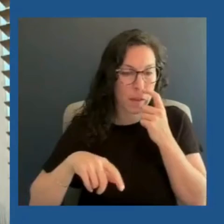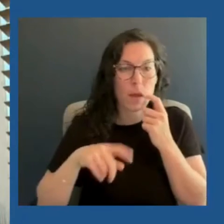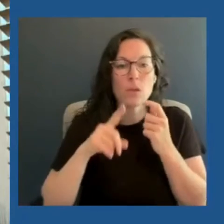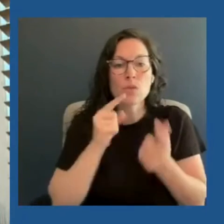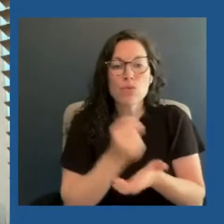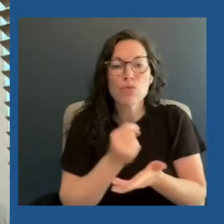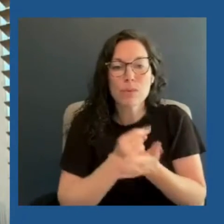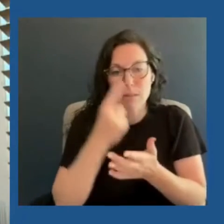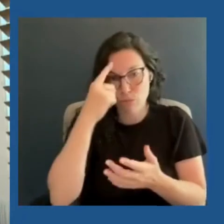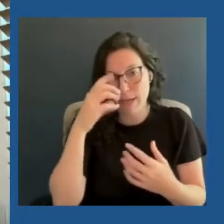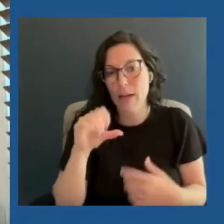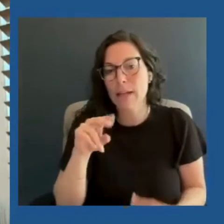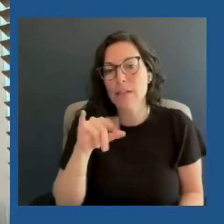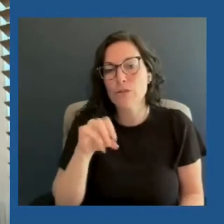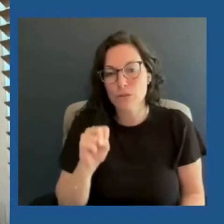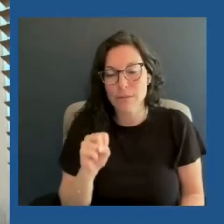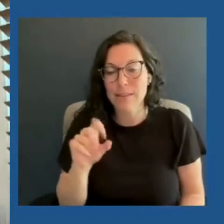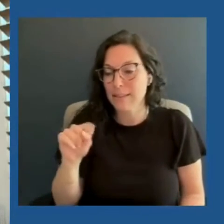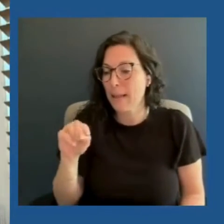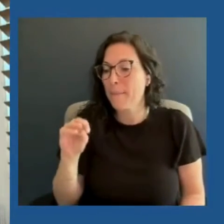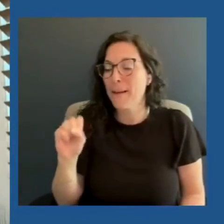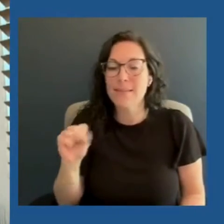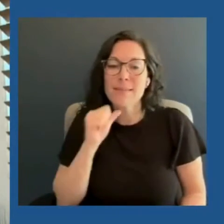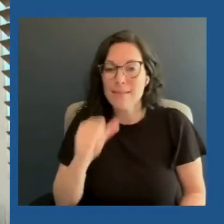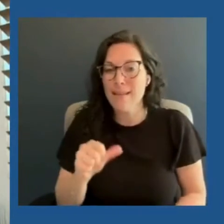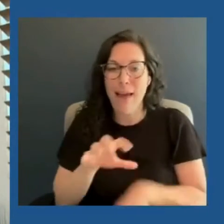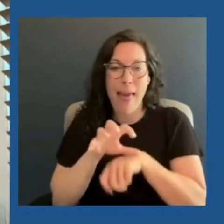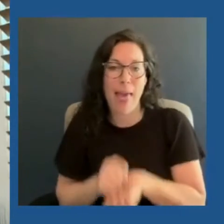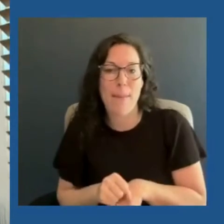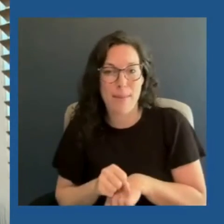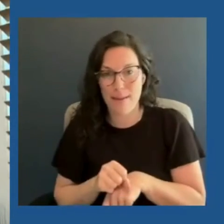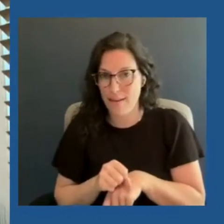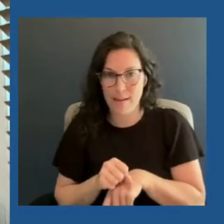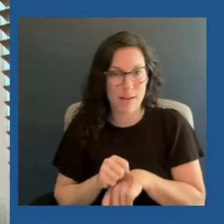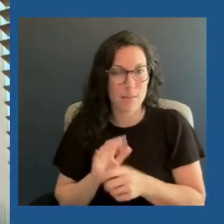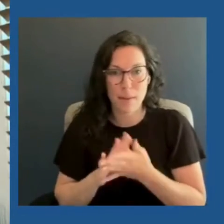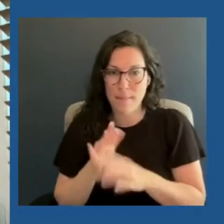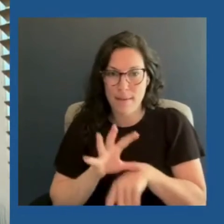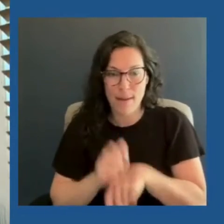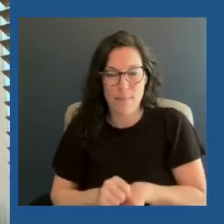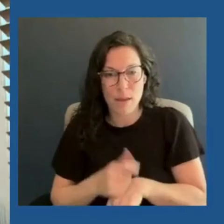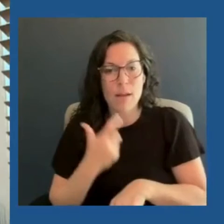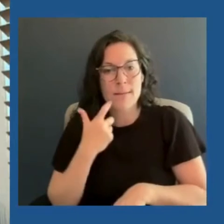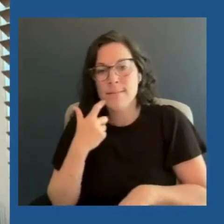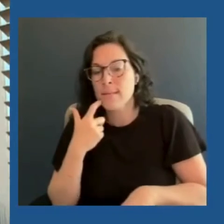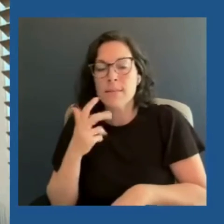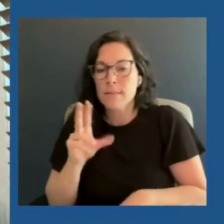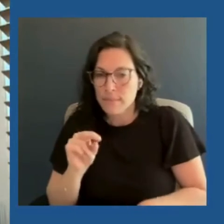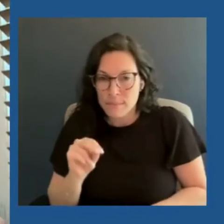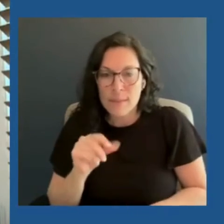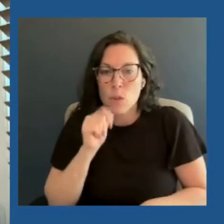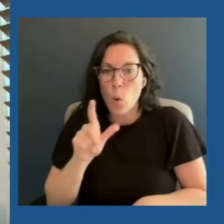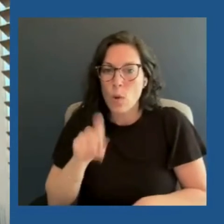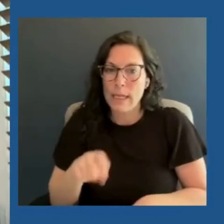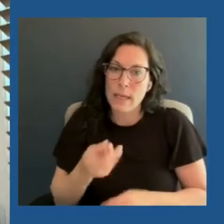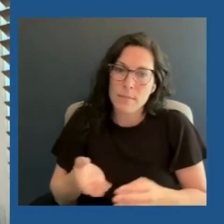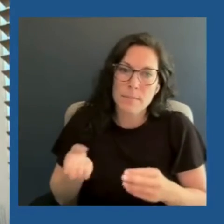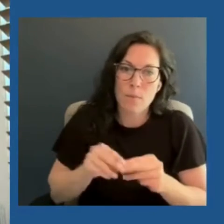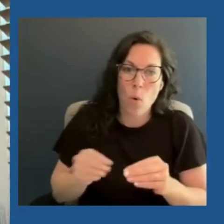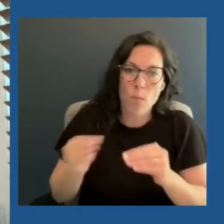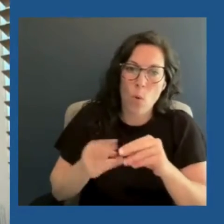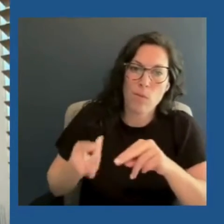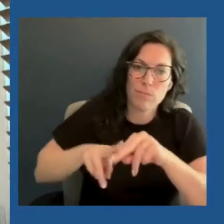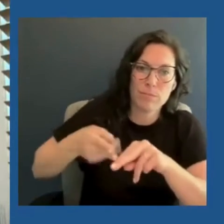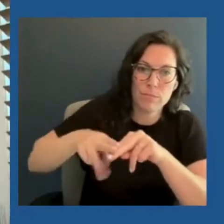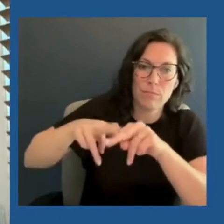because TMS is not habit-forming. You don't develop tolerance to it as far as we know, and you don't develop a dependence